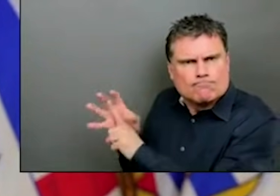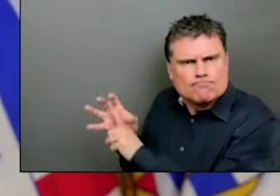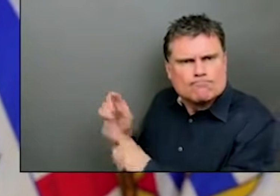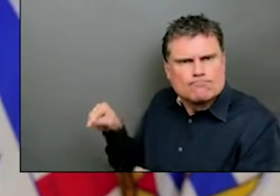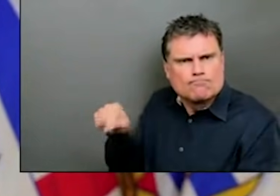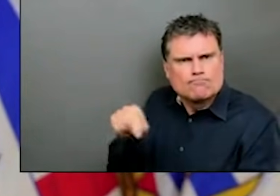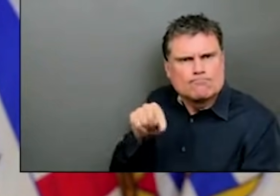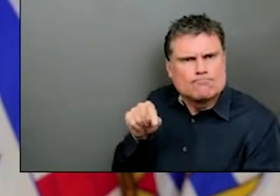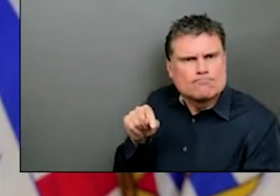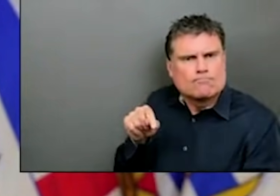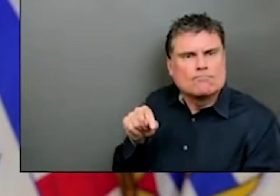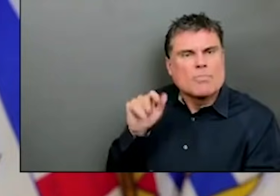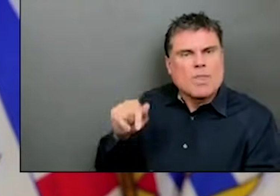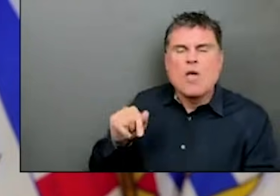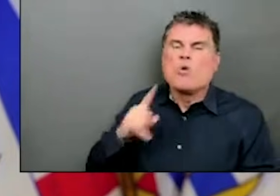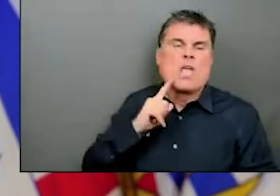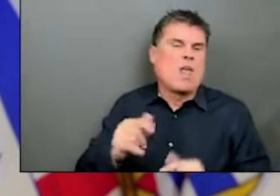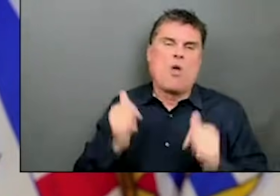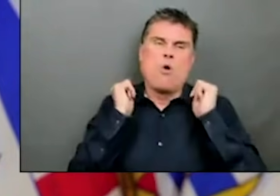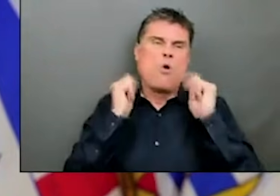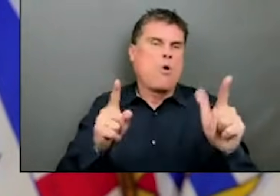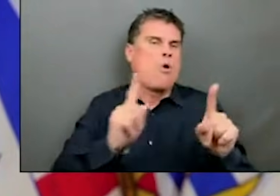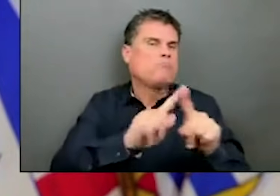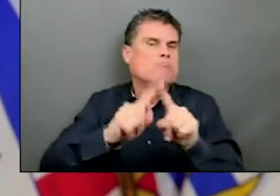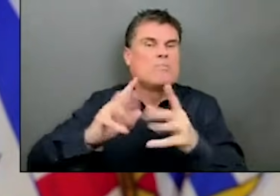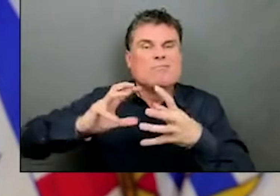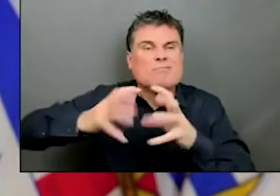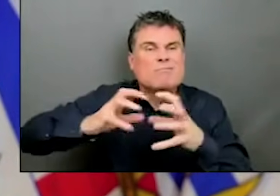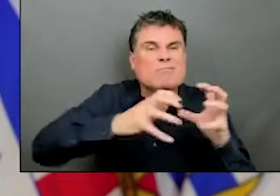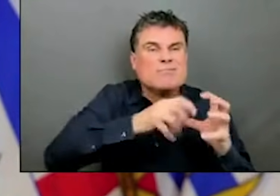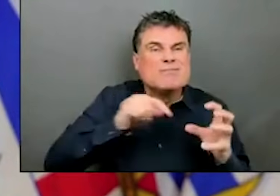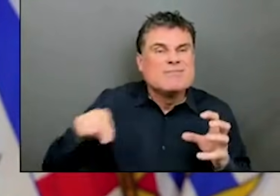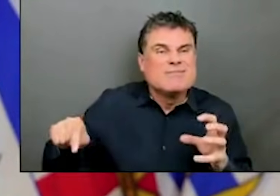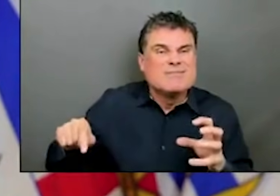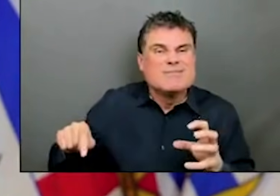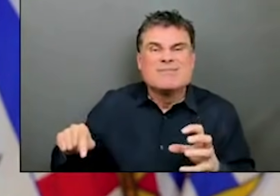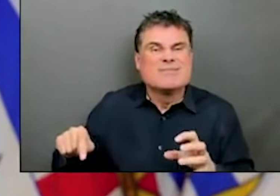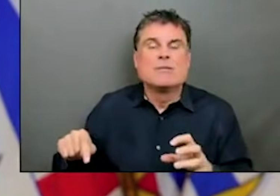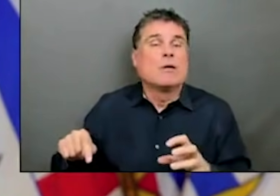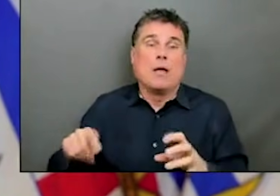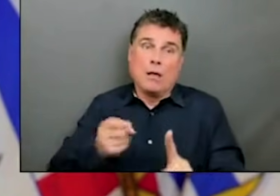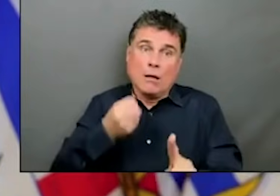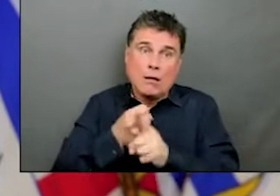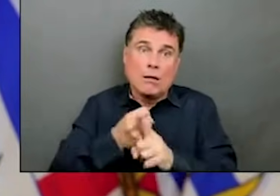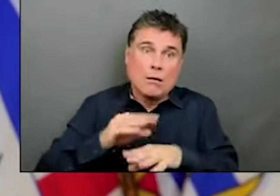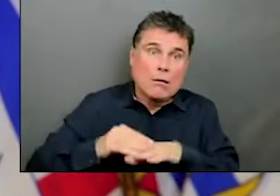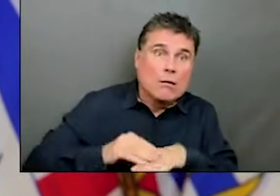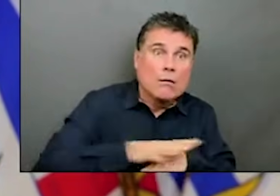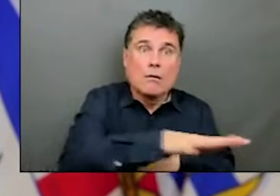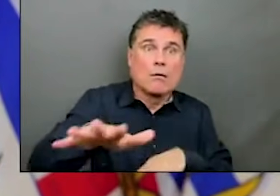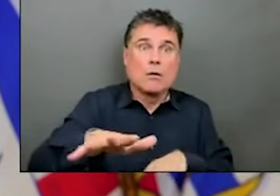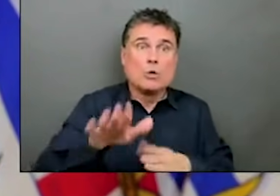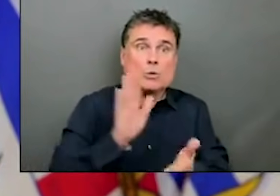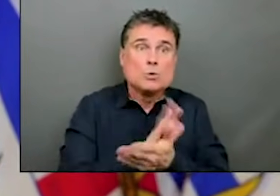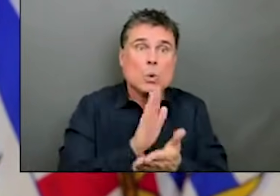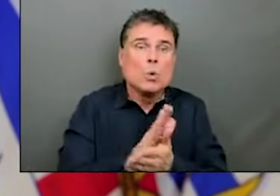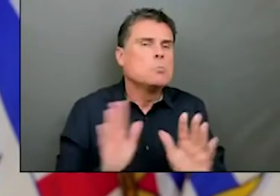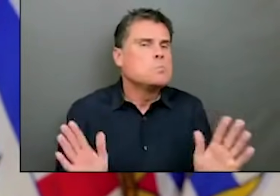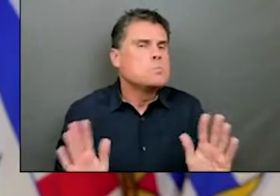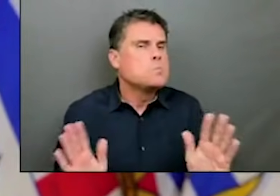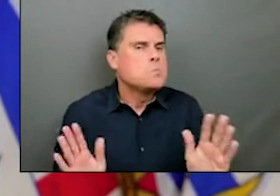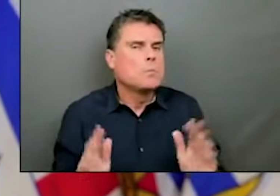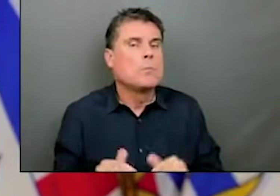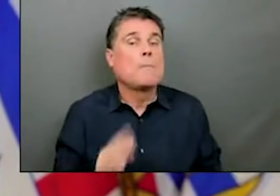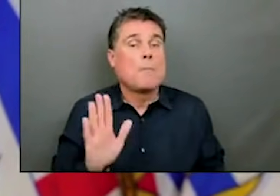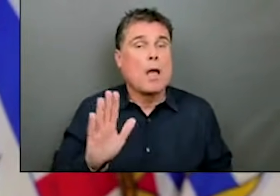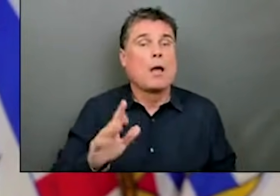and it's not going to affect return to school next week. The P1 is one that we are watching closely.